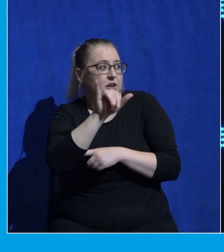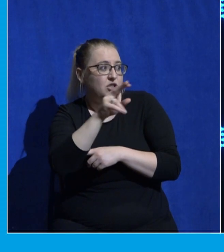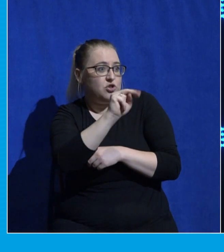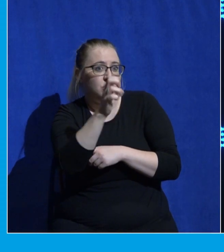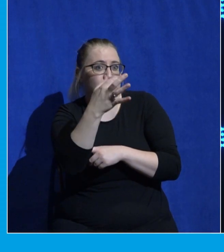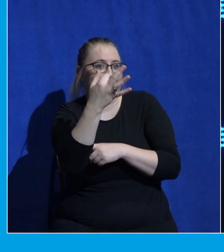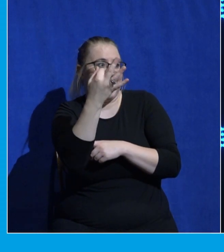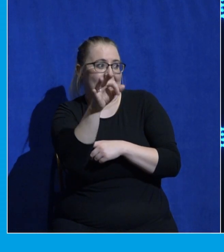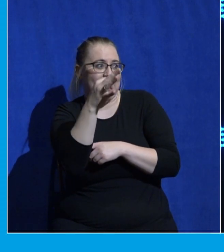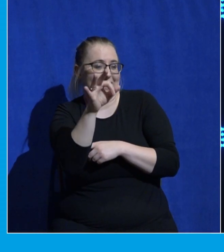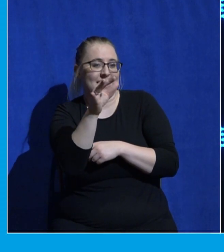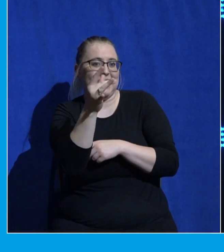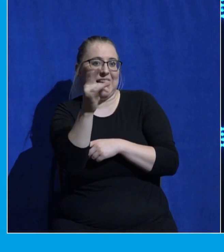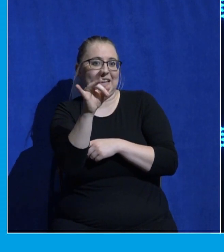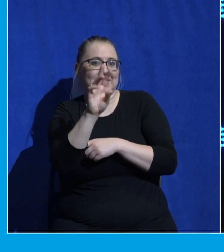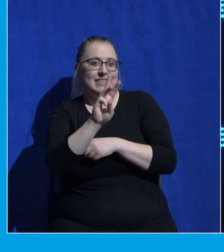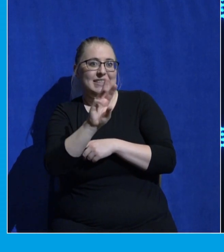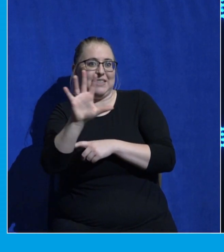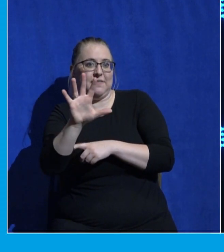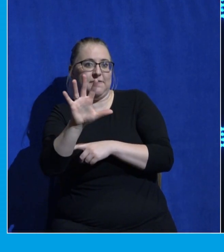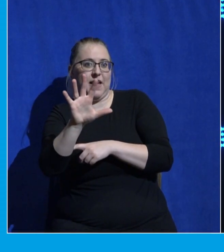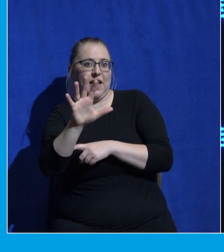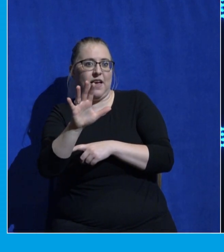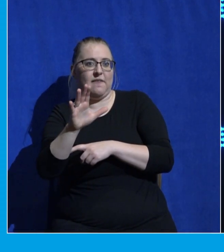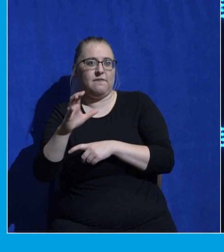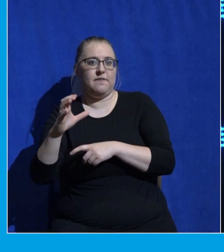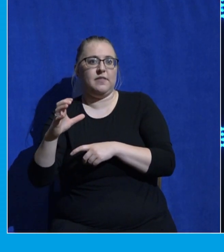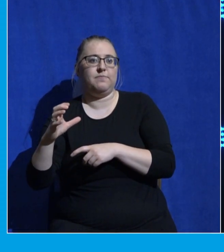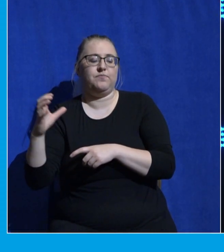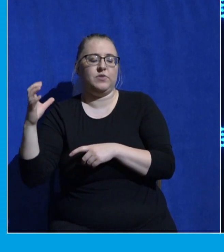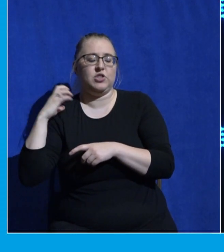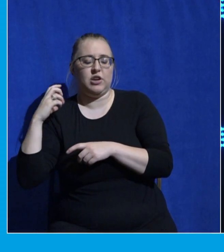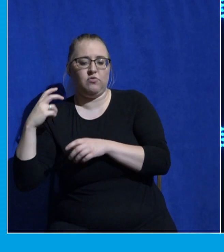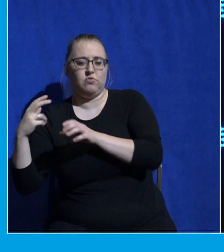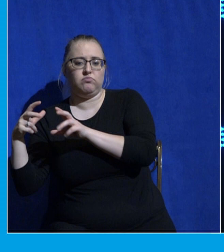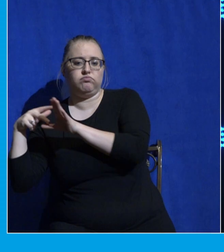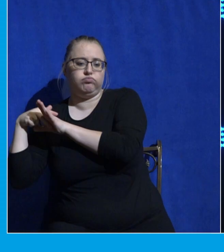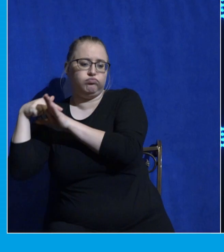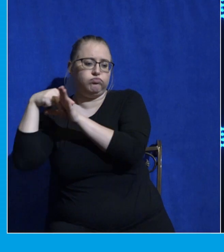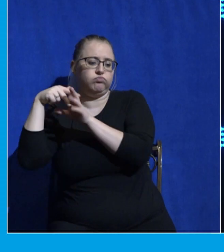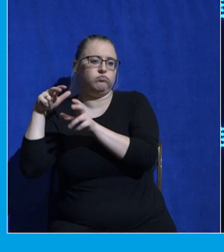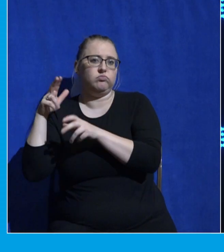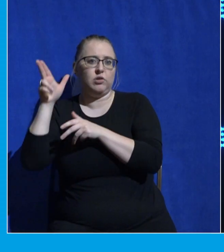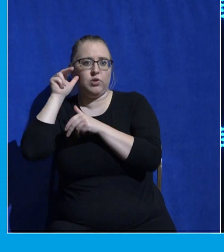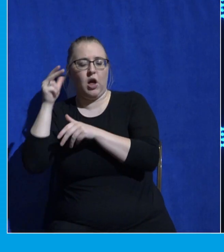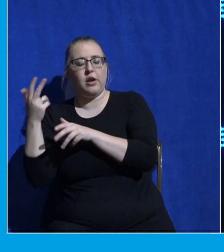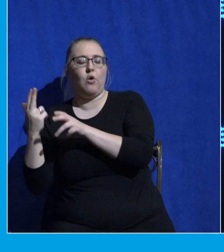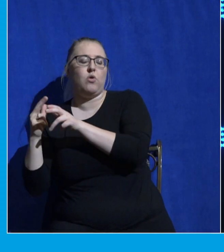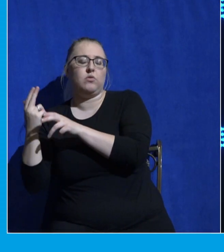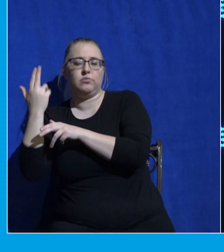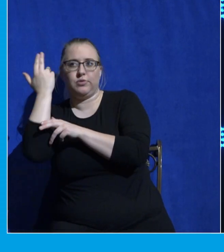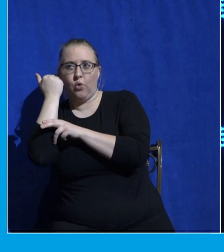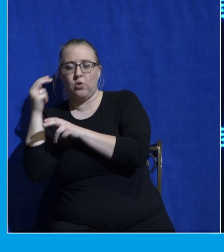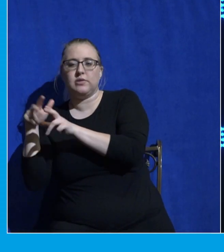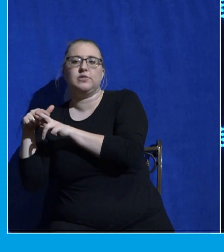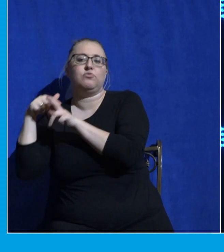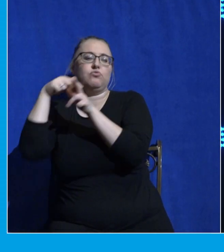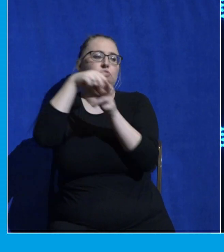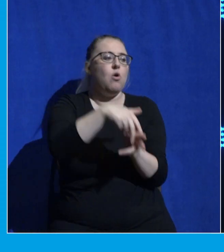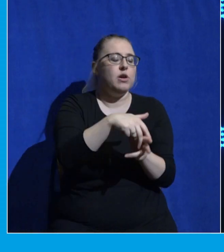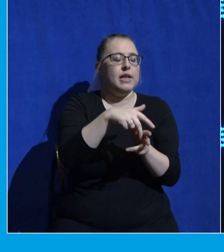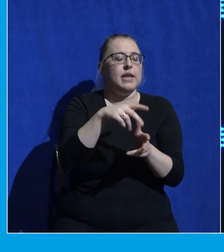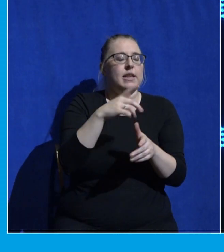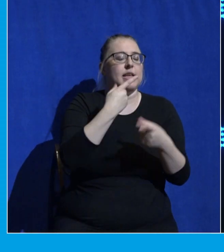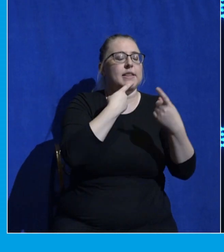June 19, 1865, General Gordon Granger rode into Galveston, Texas. He stood in a public square and he issued this executive